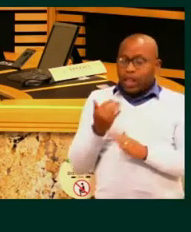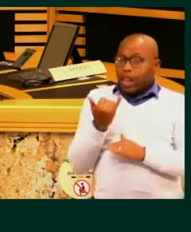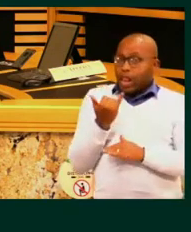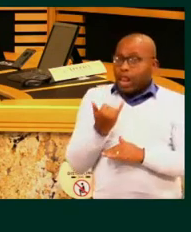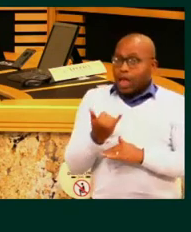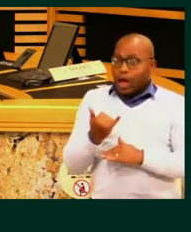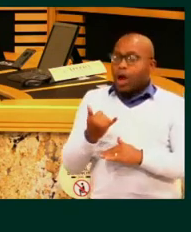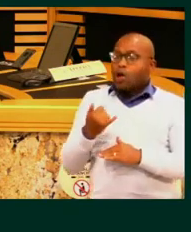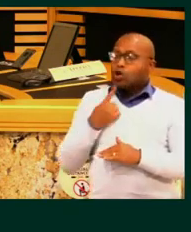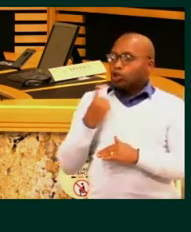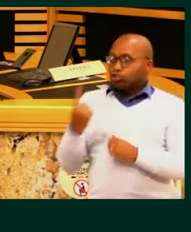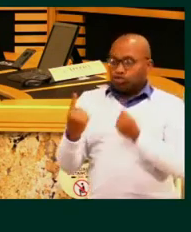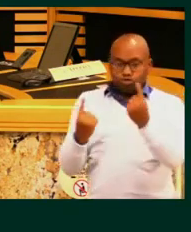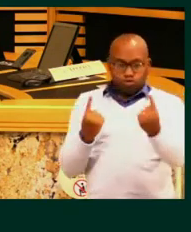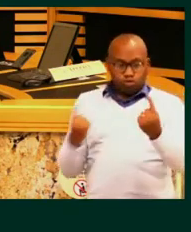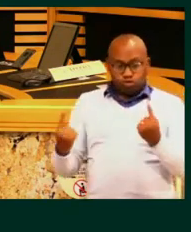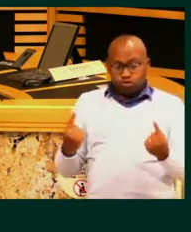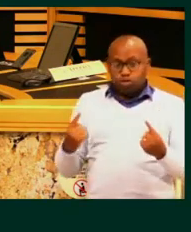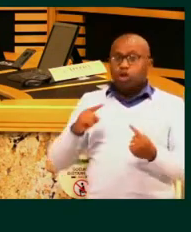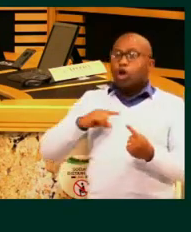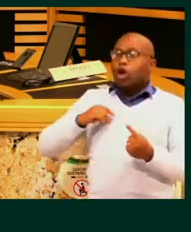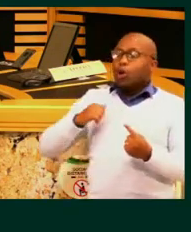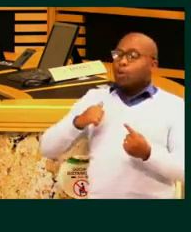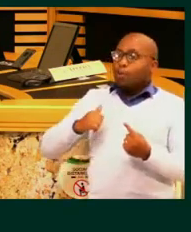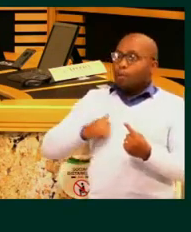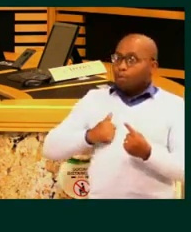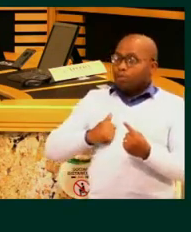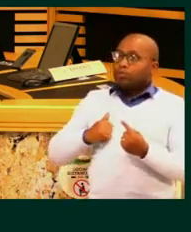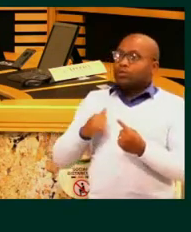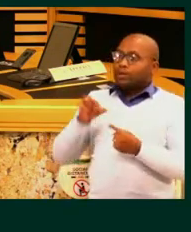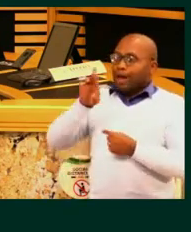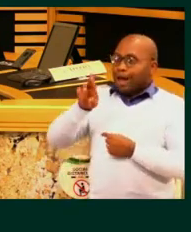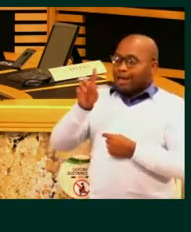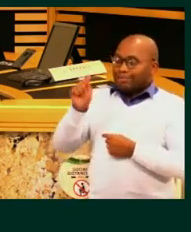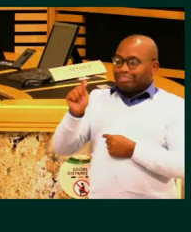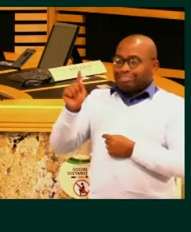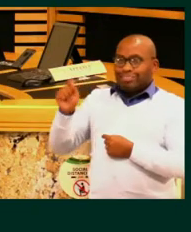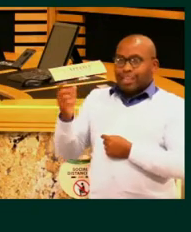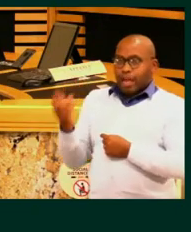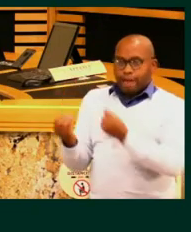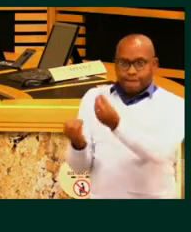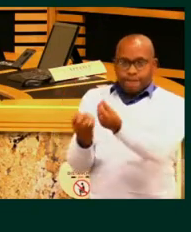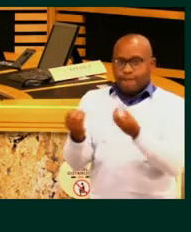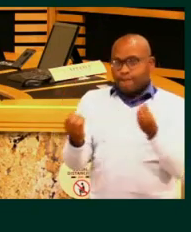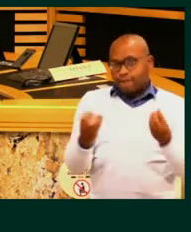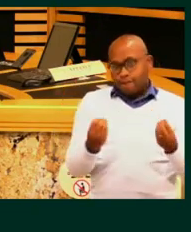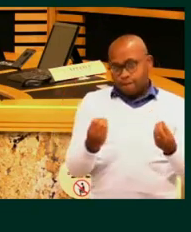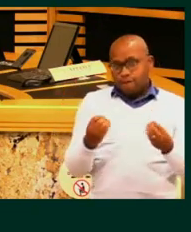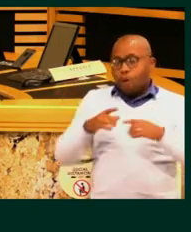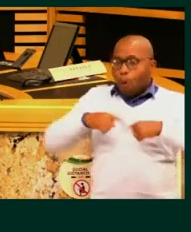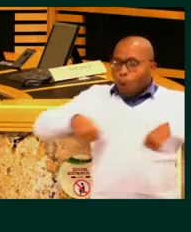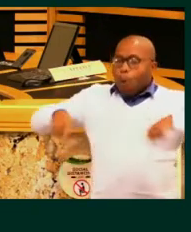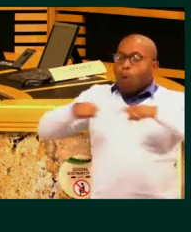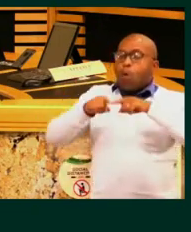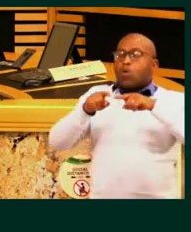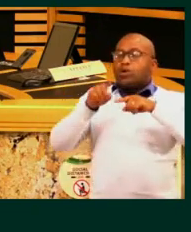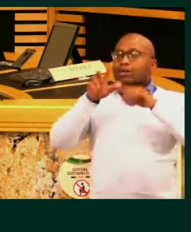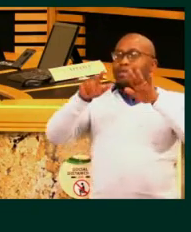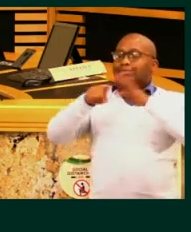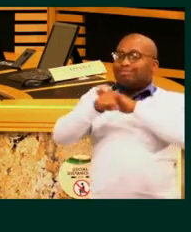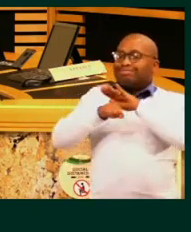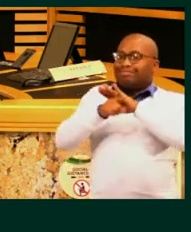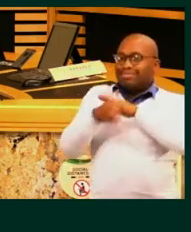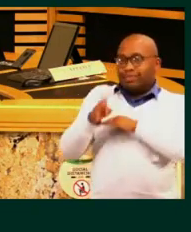municipality RTS the kinging municipality has a gender based violence rapid response team theond